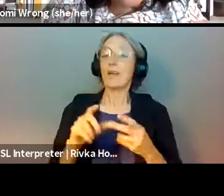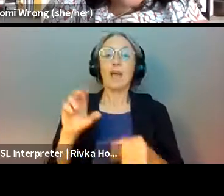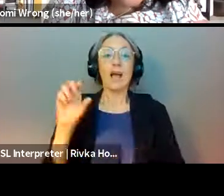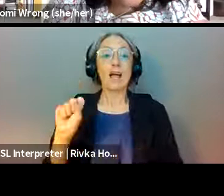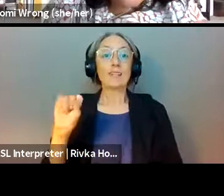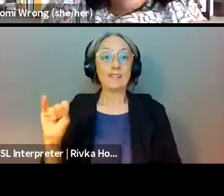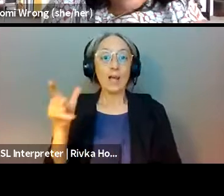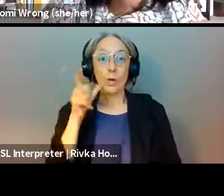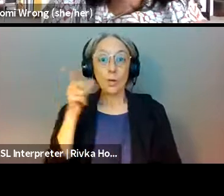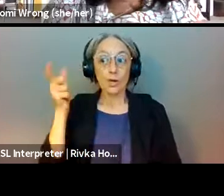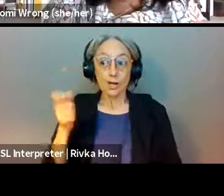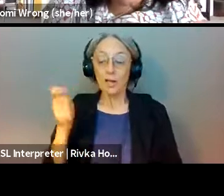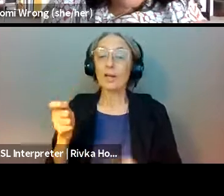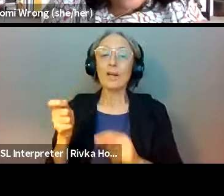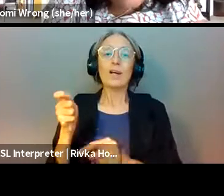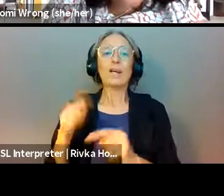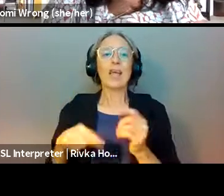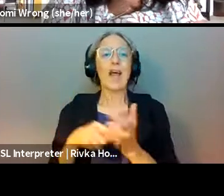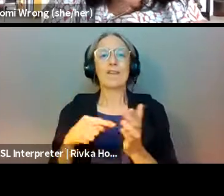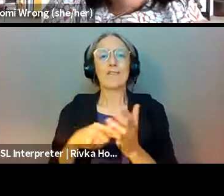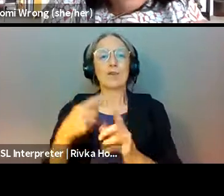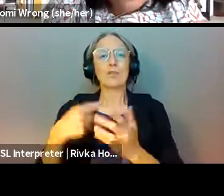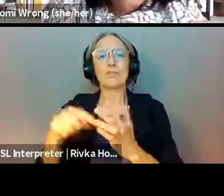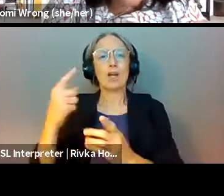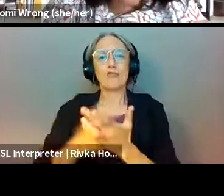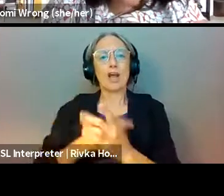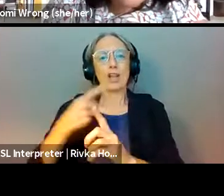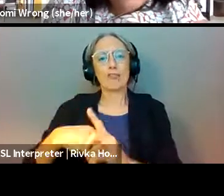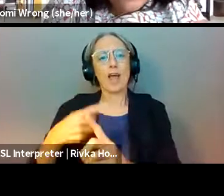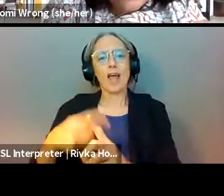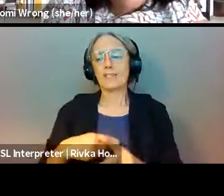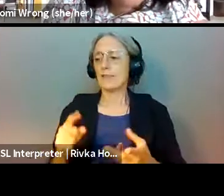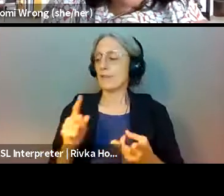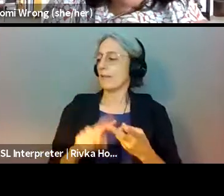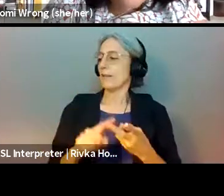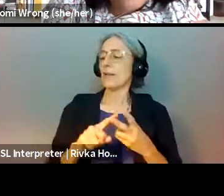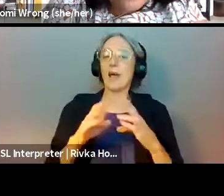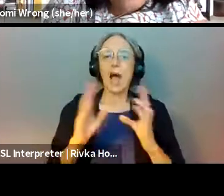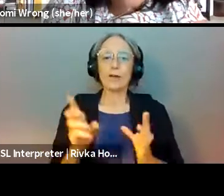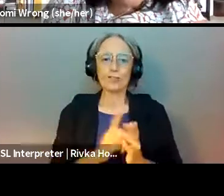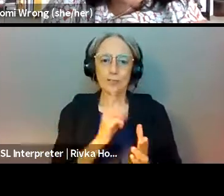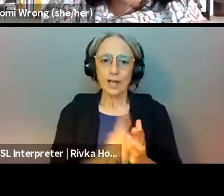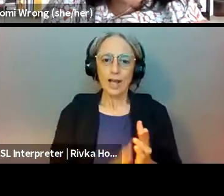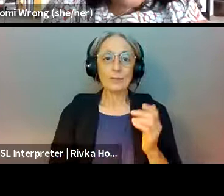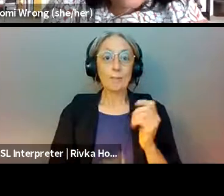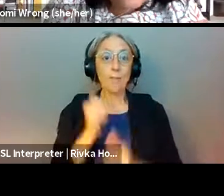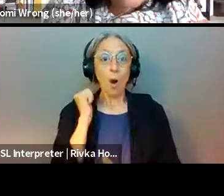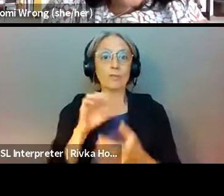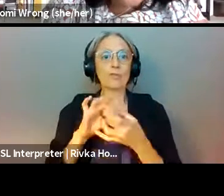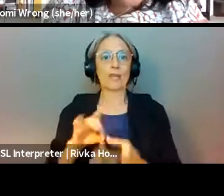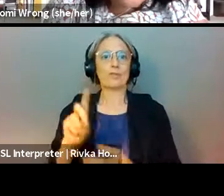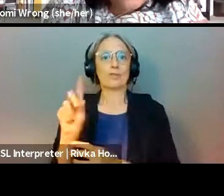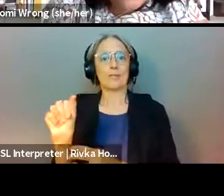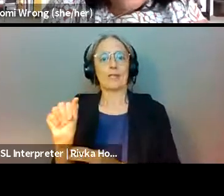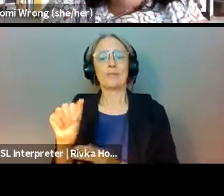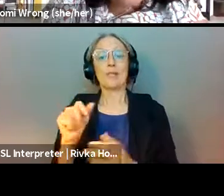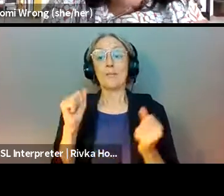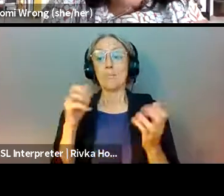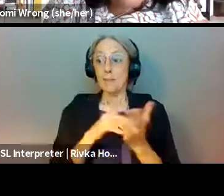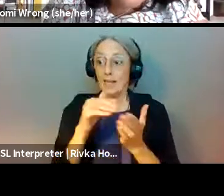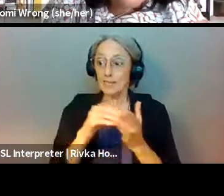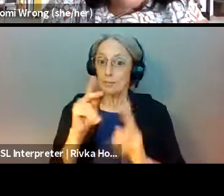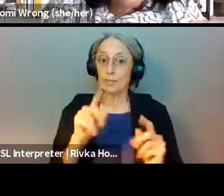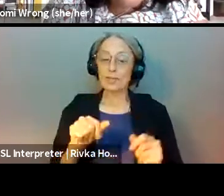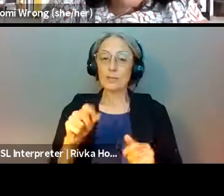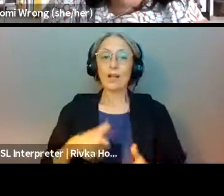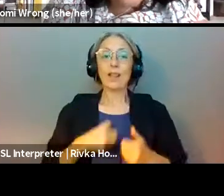market rate rent. The highest rates of housing discrimination are disability-related. Millions of people with disabilities are living